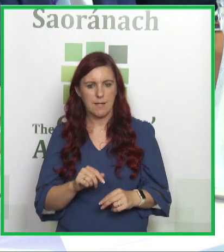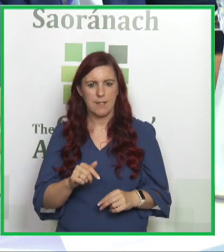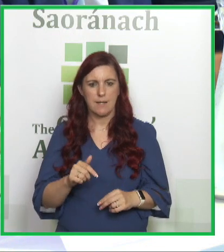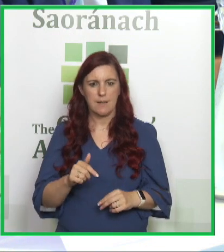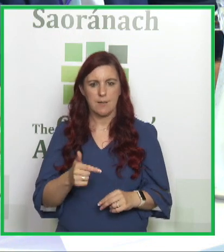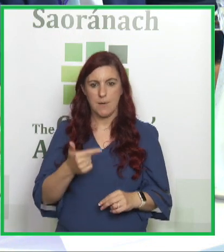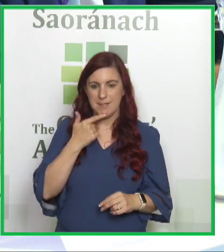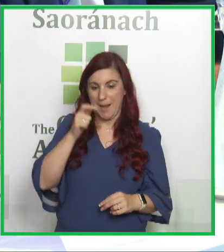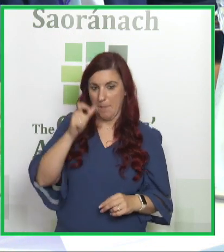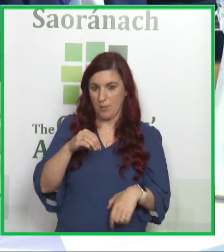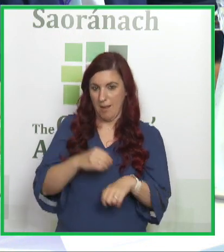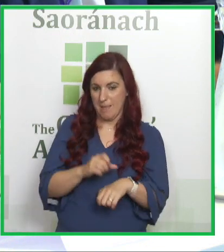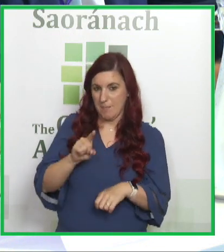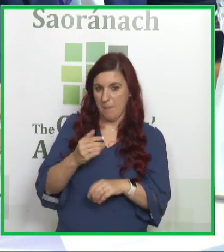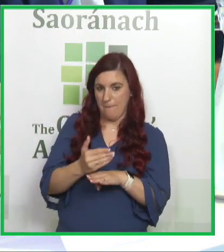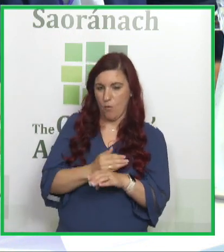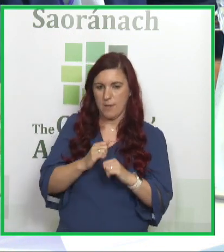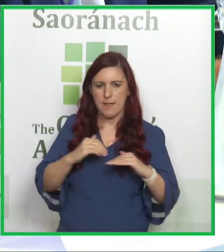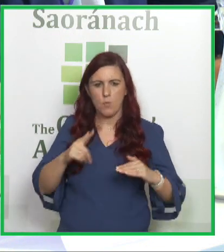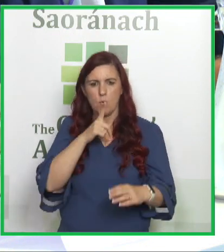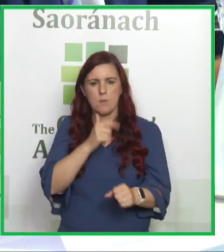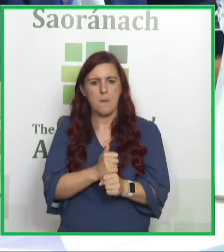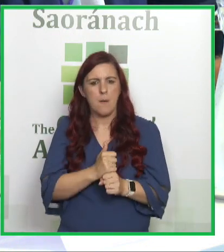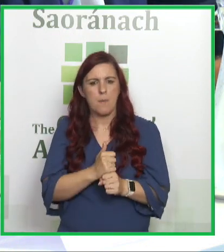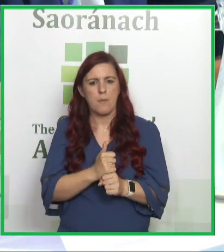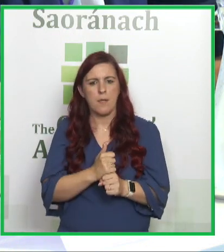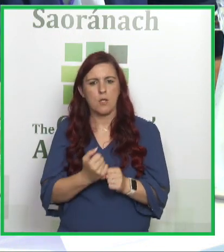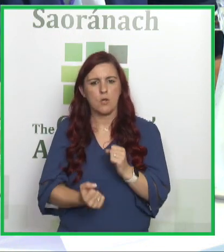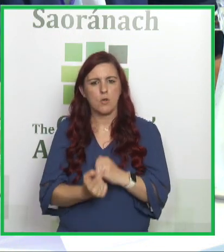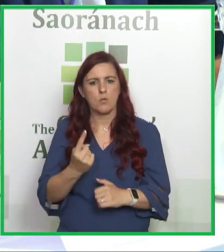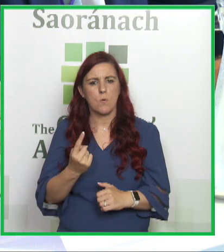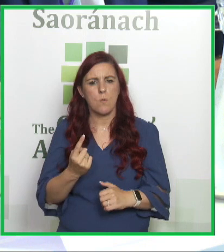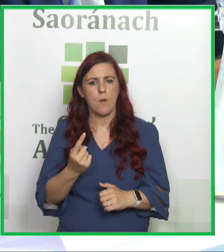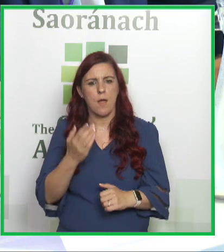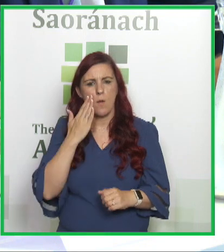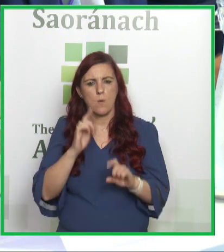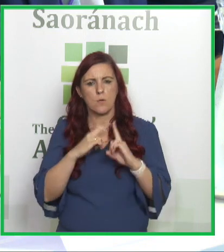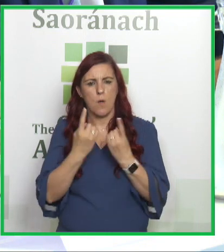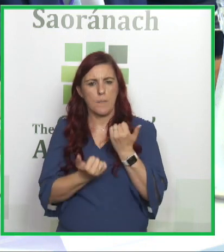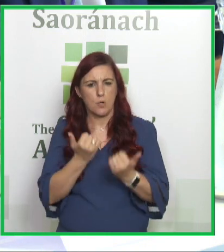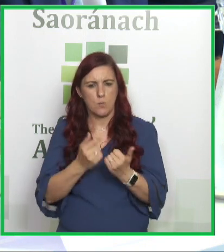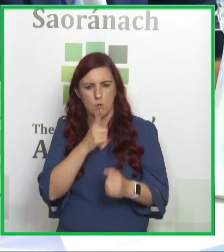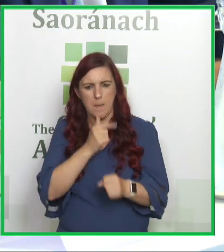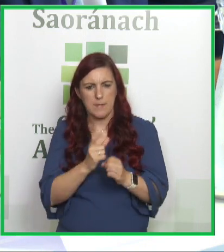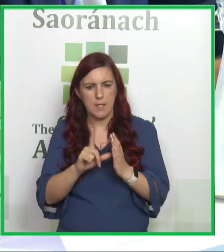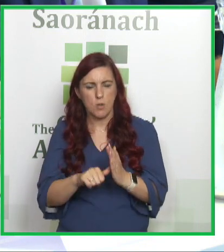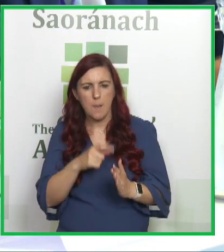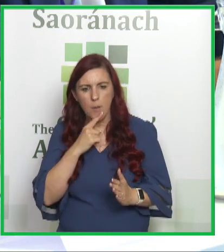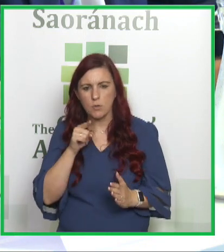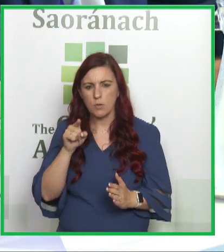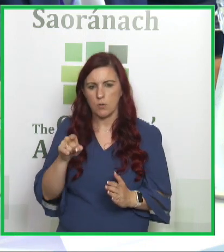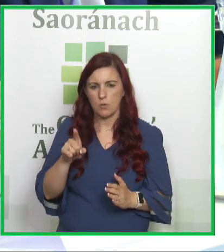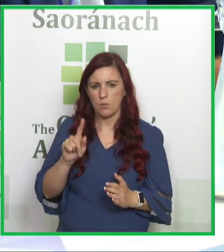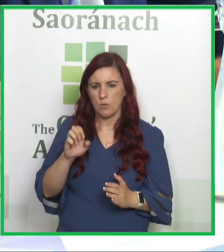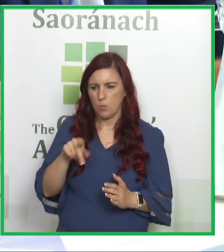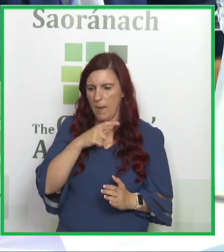spot before I go to your tables? Just on the issue of, I know we can go to the Department of Justice on this one later, but Tony, you said one of the key